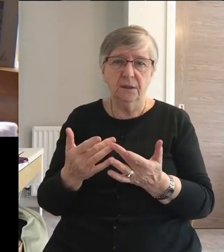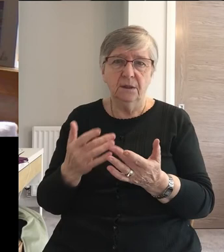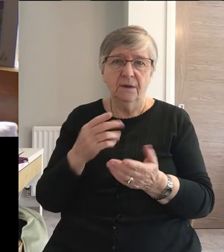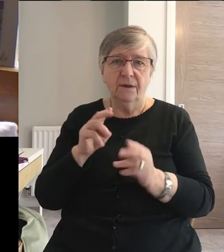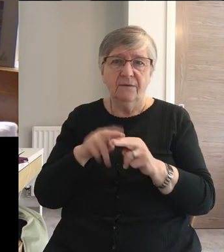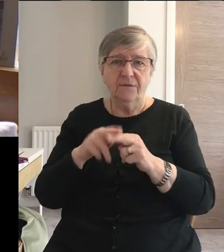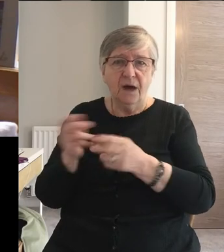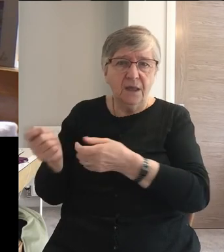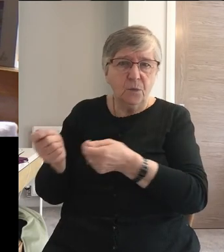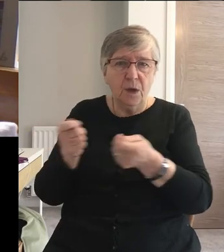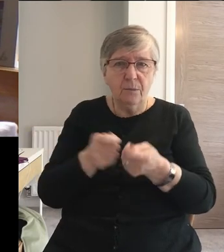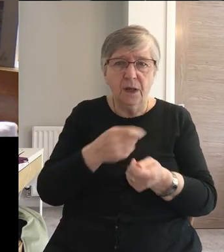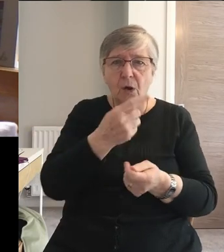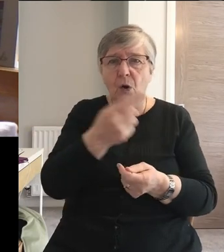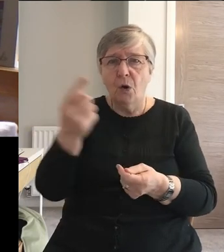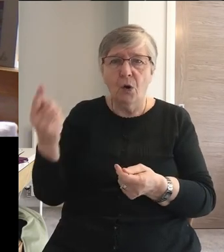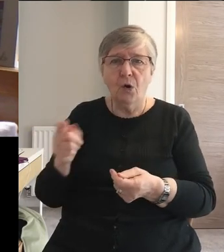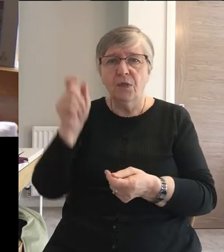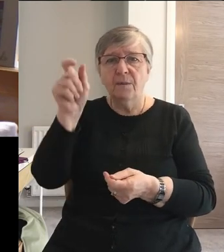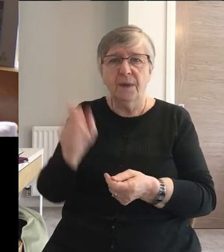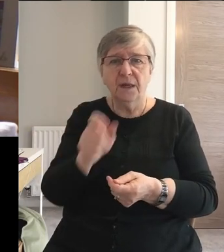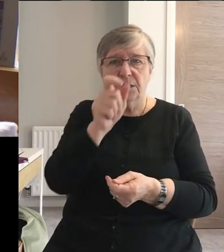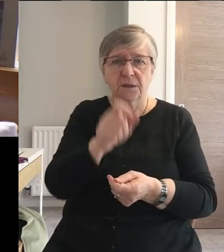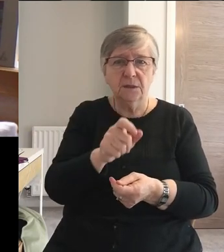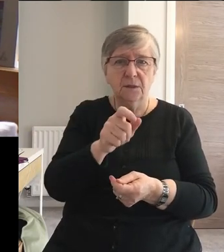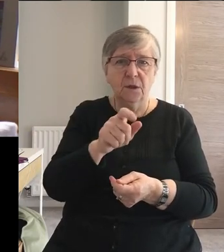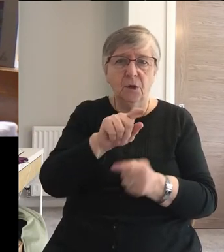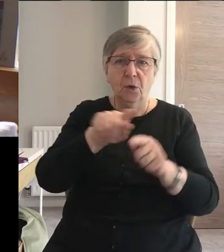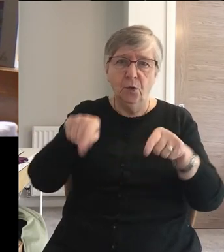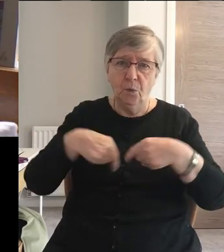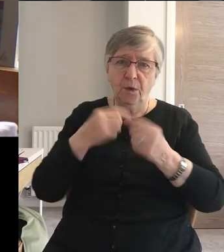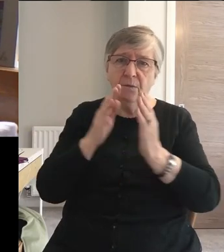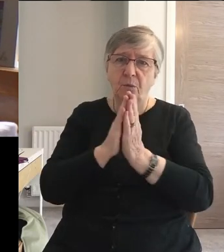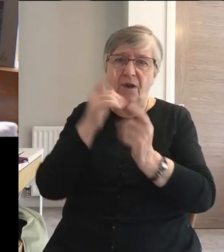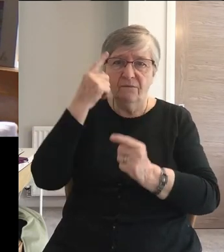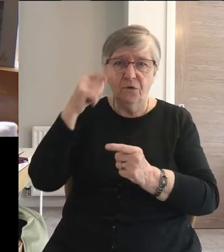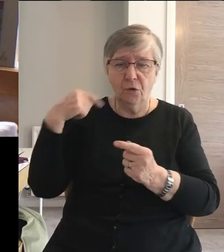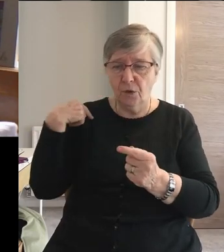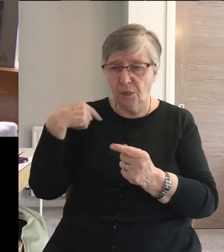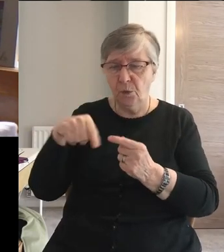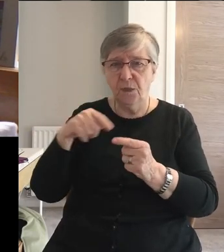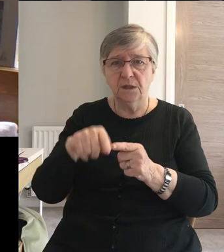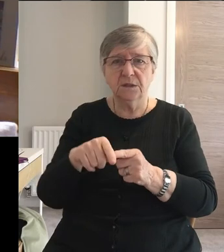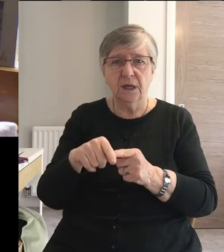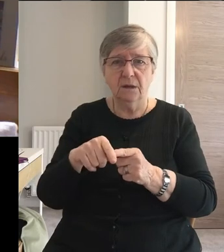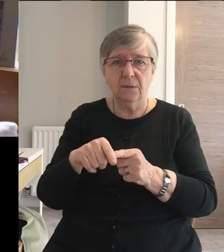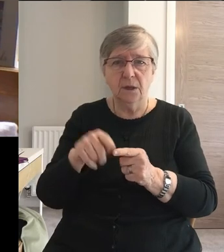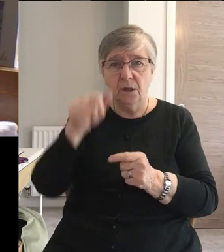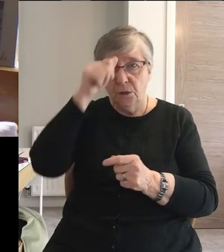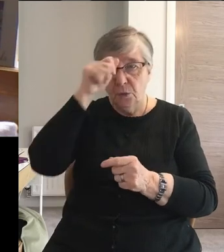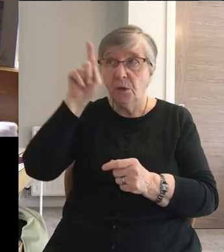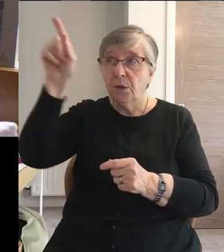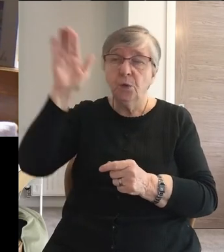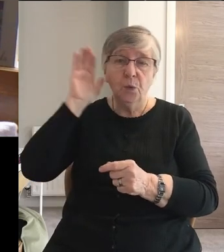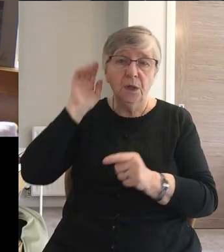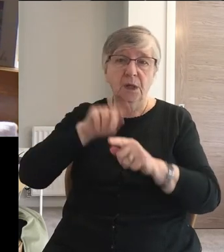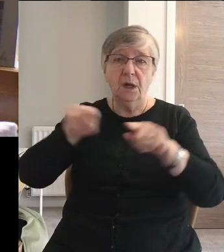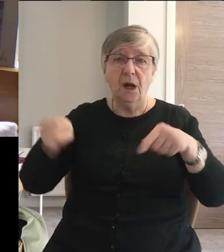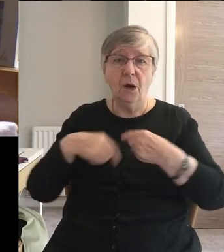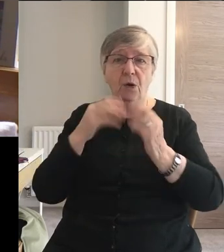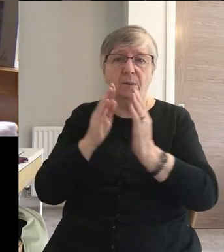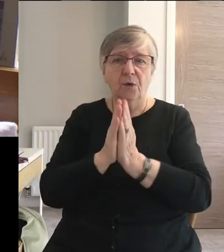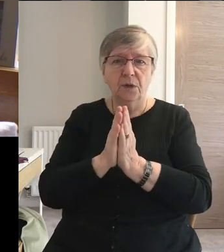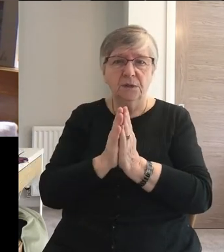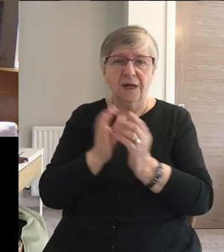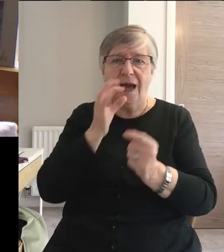before you now every person who has been lifted up to you during this time, knowing that you have heard our prayers and asking that